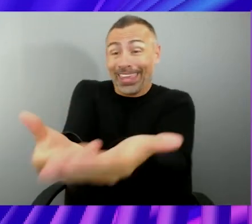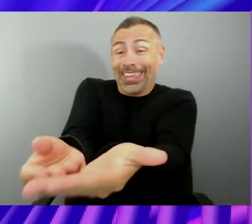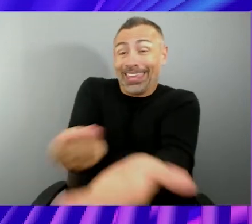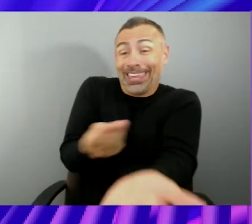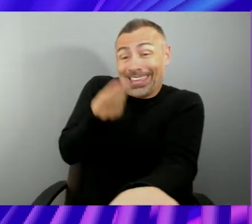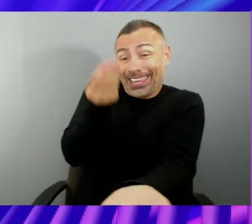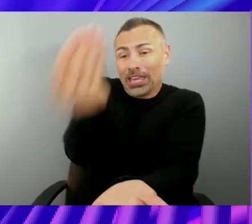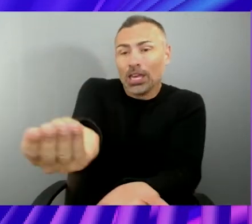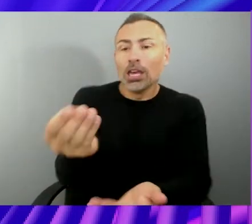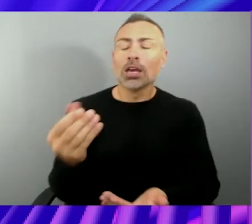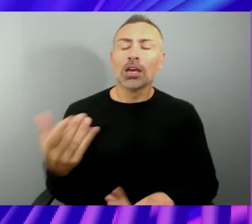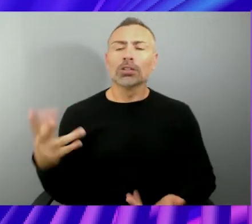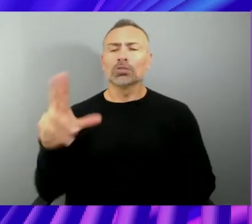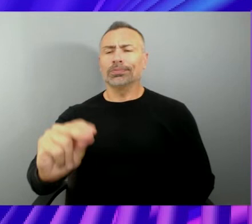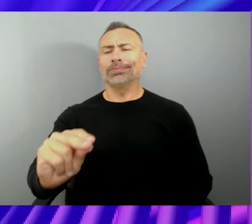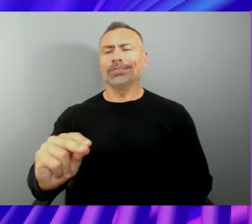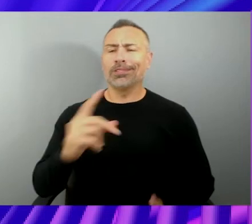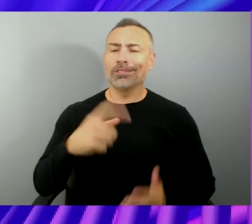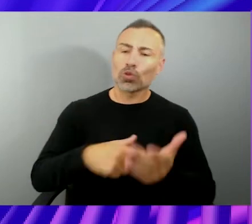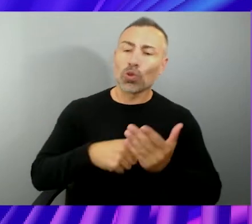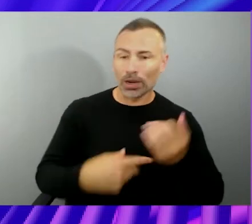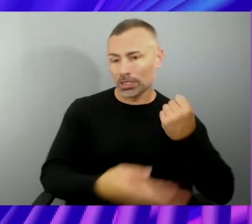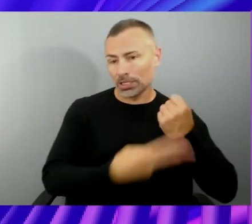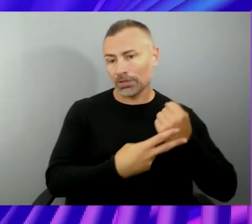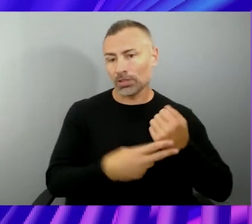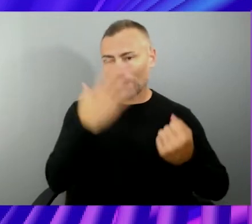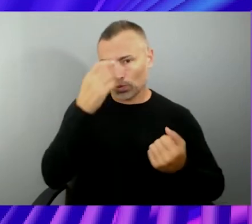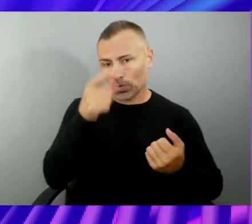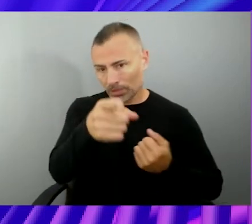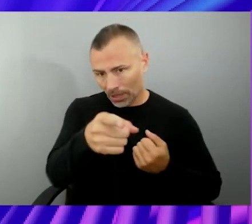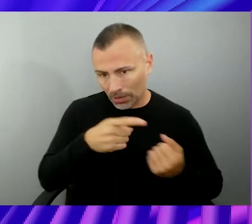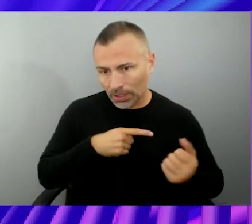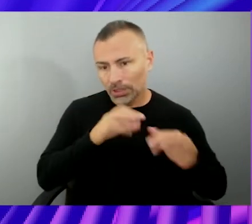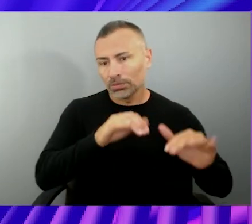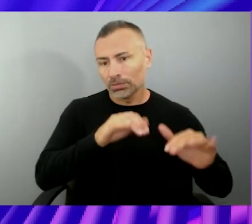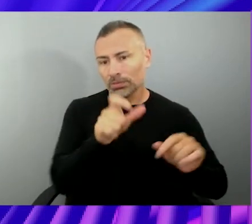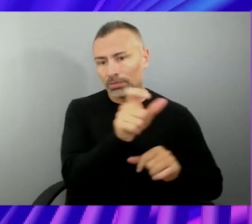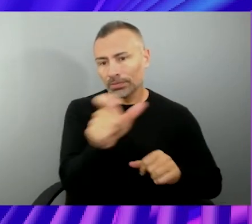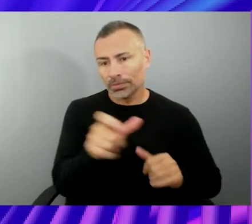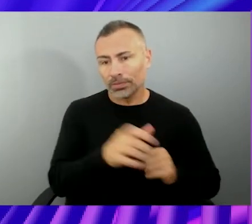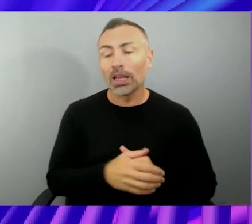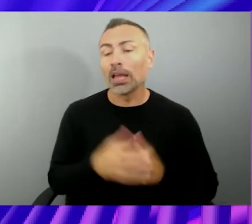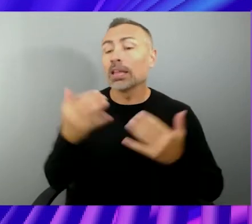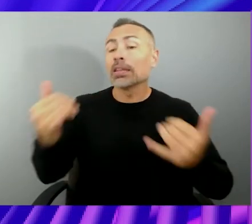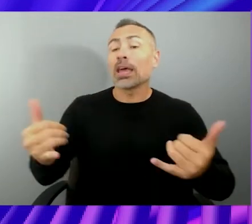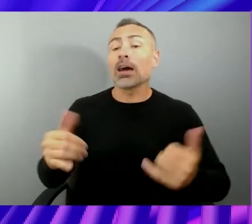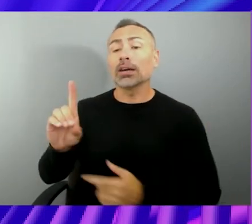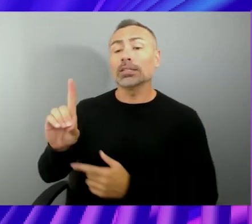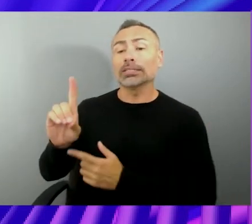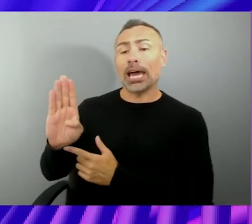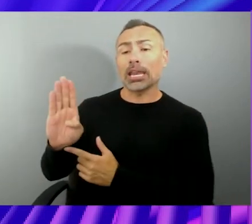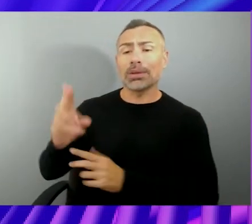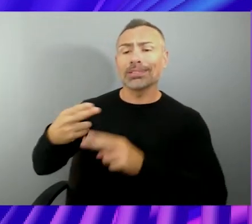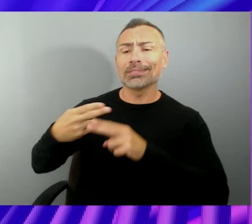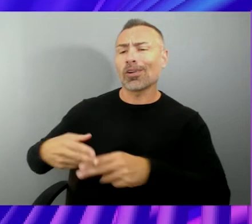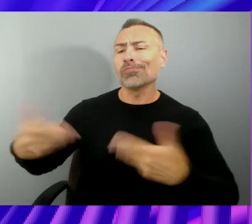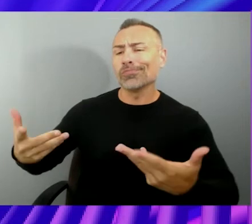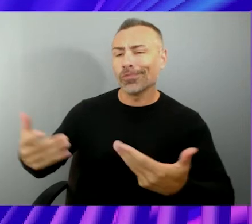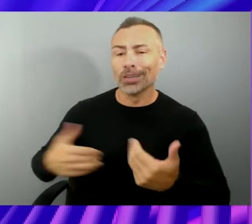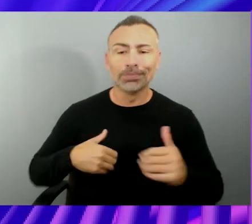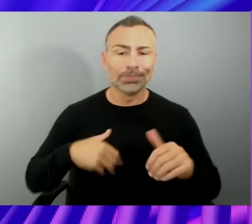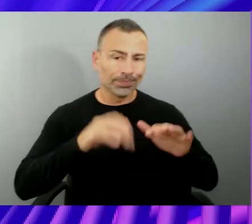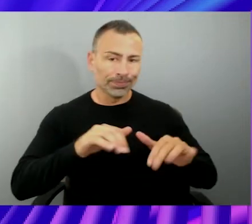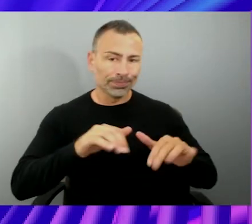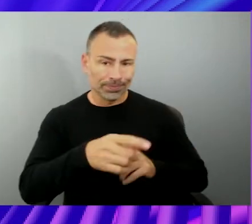where this bucket does, is let you save it off. Then we're going to identify, all right, what do I want to call the database? In this case, I'm just using all the defaults.